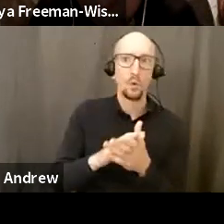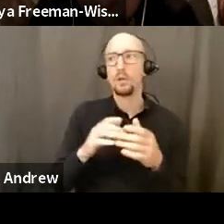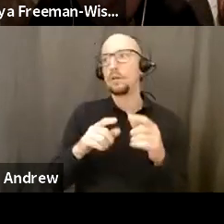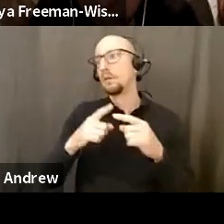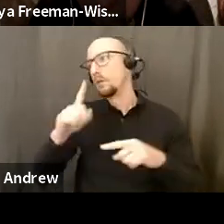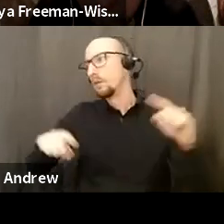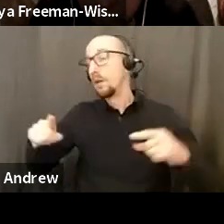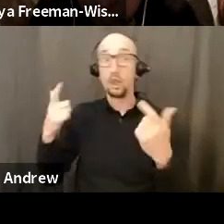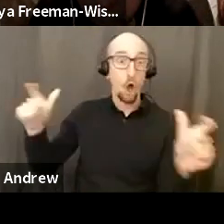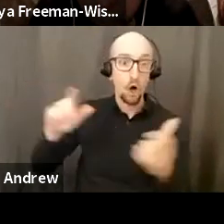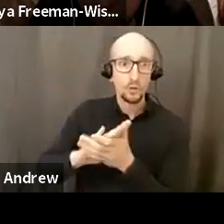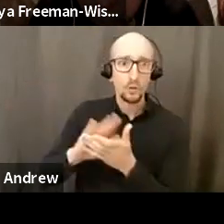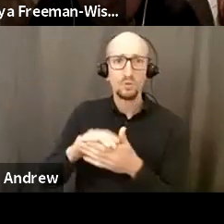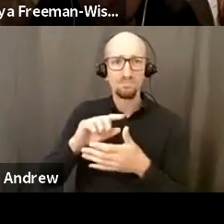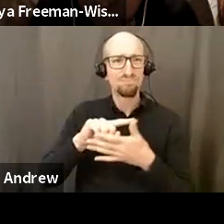large schools,